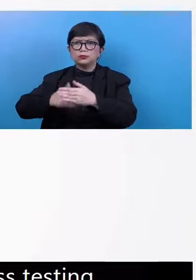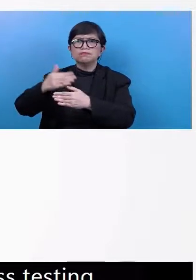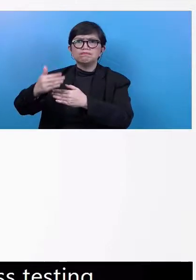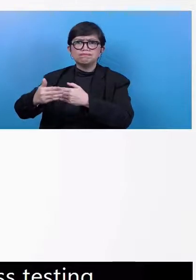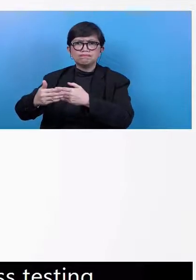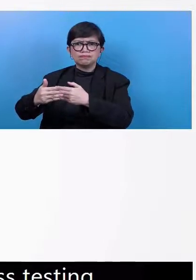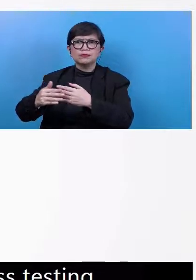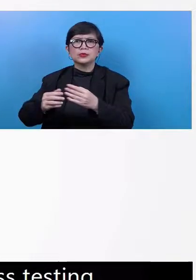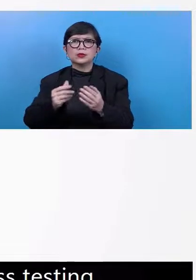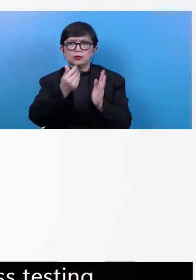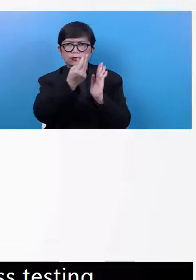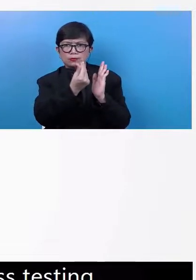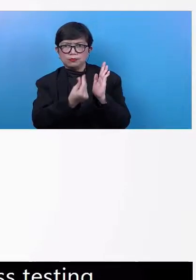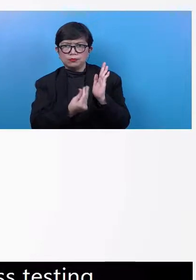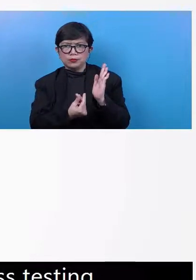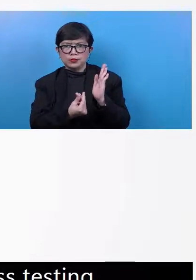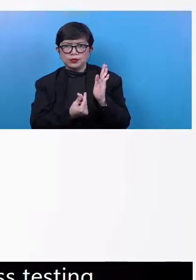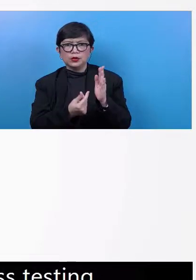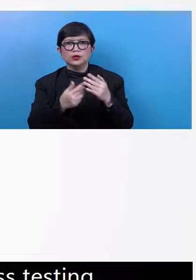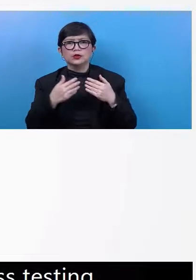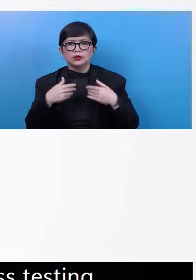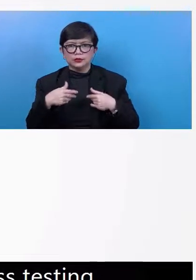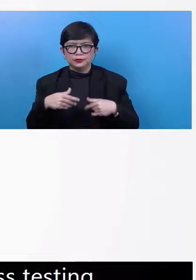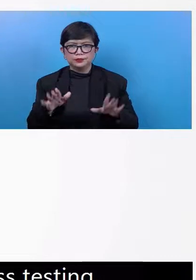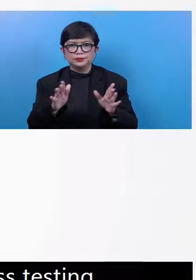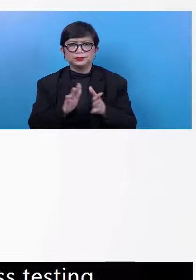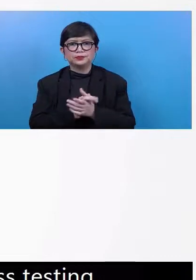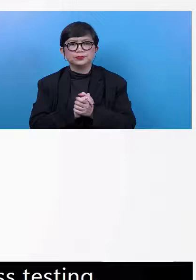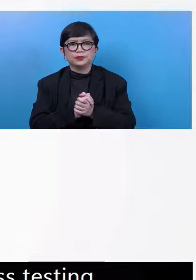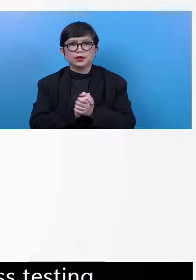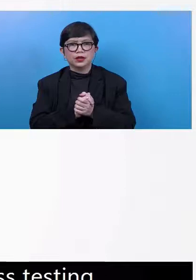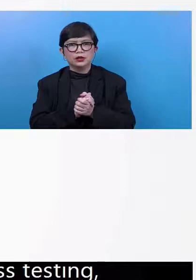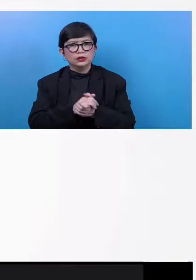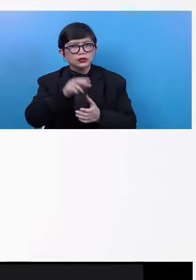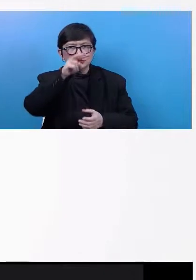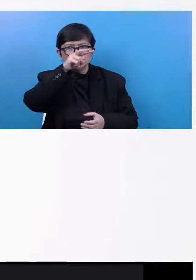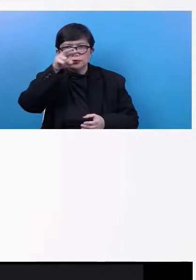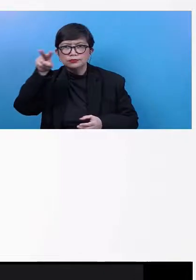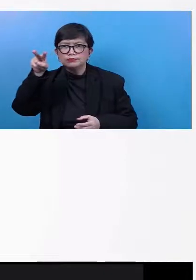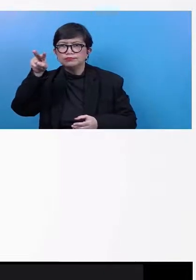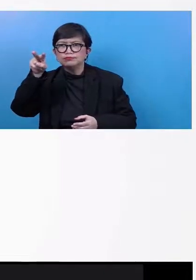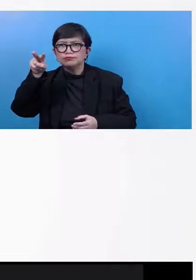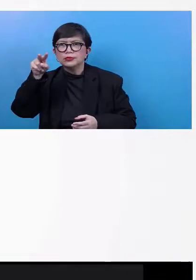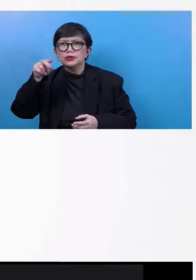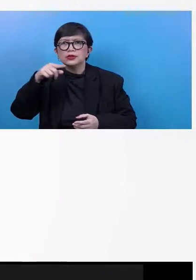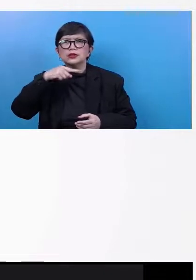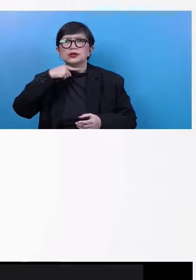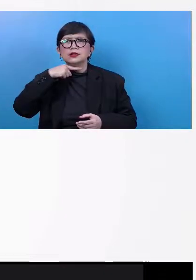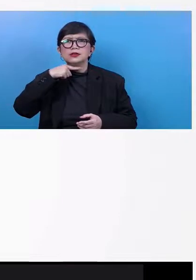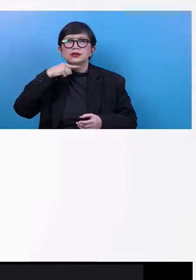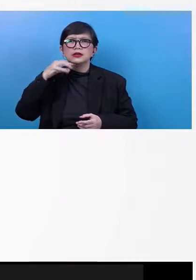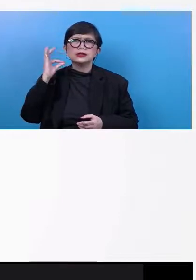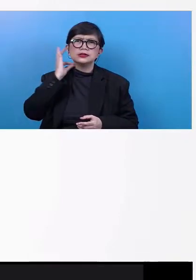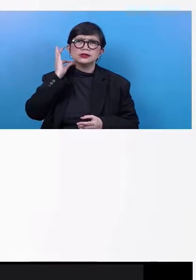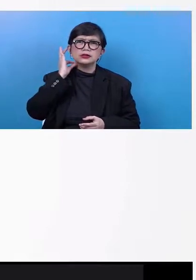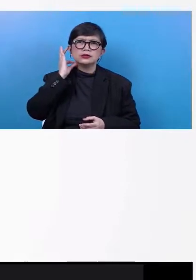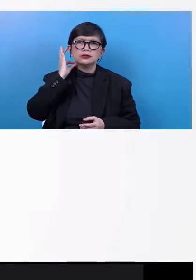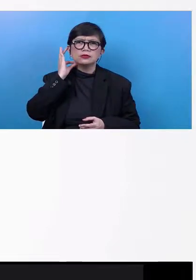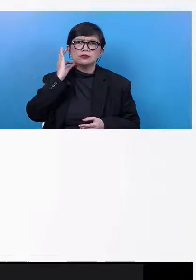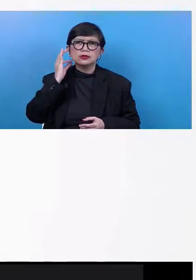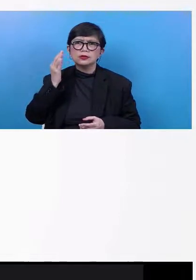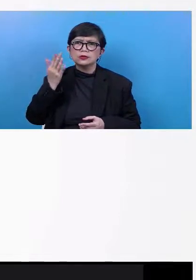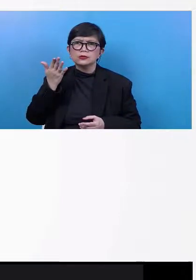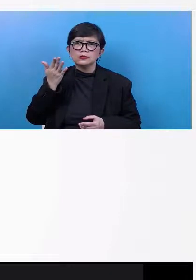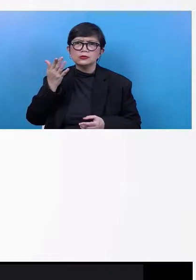practice with risk assessment, which is the TATRAD of threat, vulnerability, and consequence-based assessments, as well as